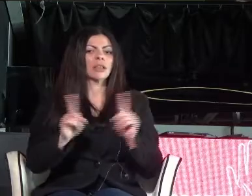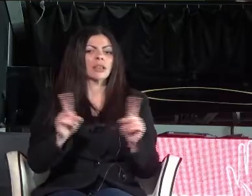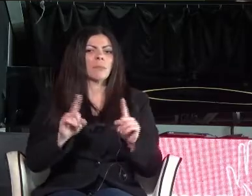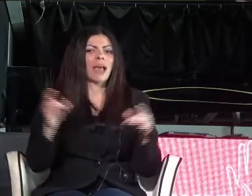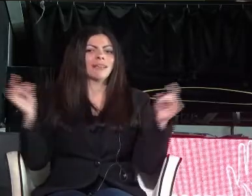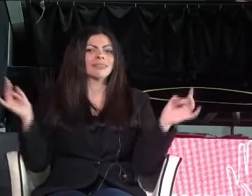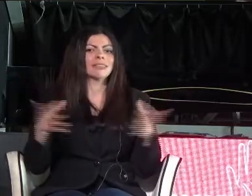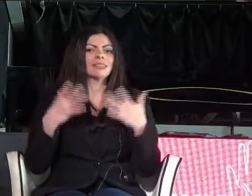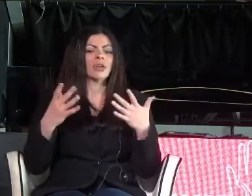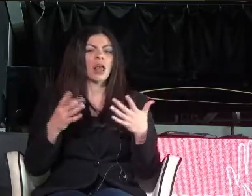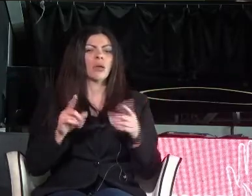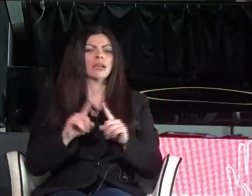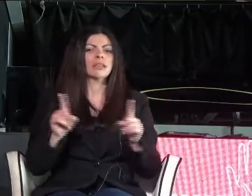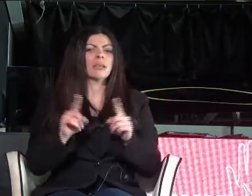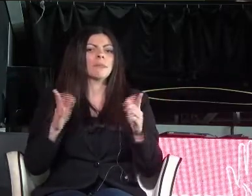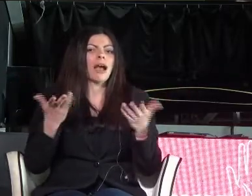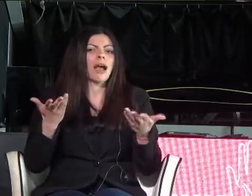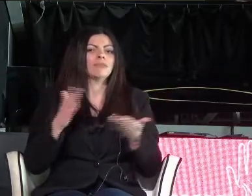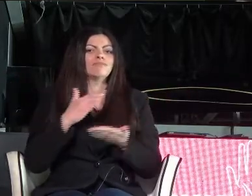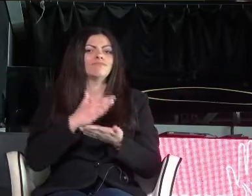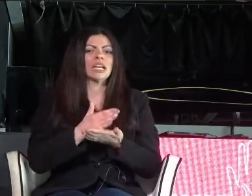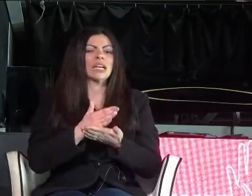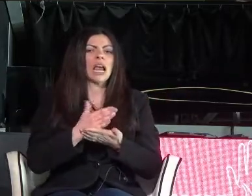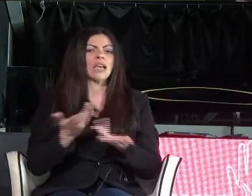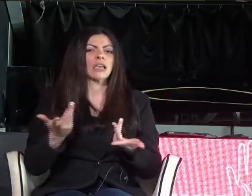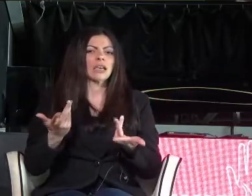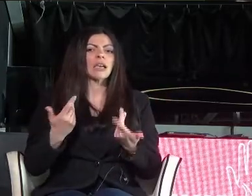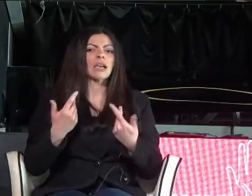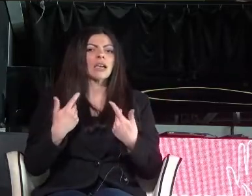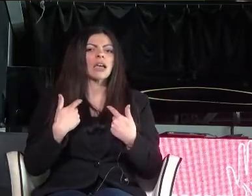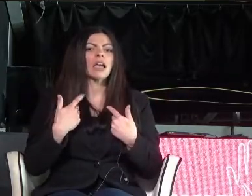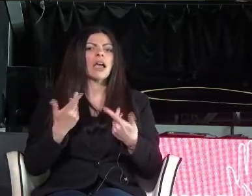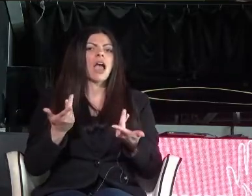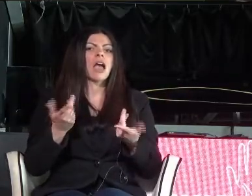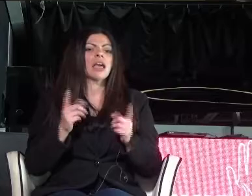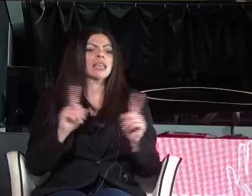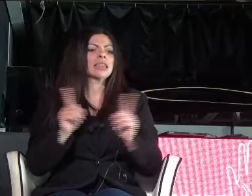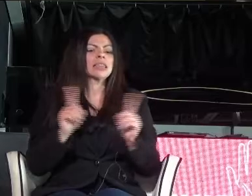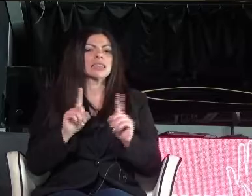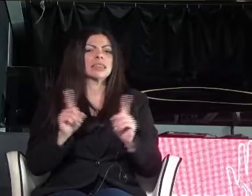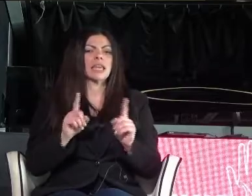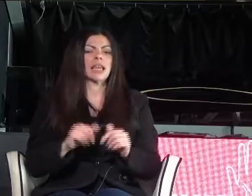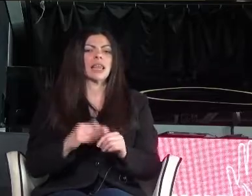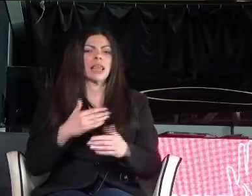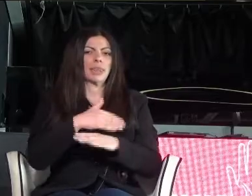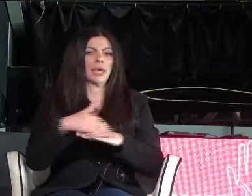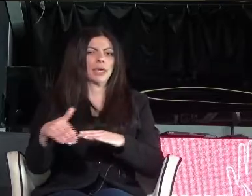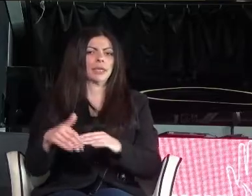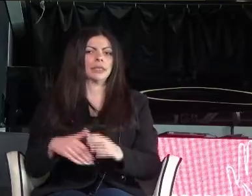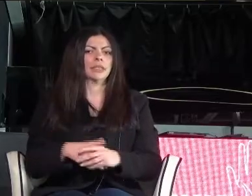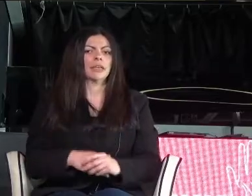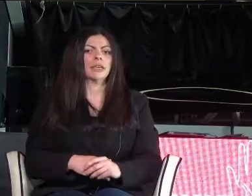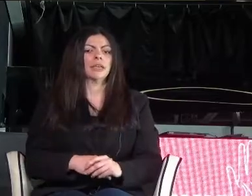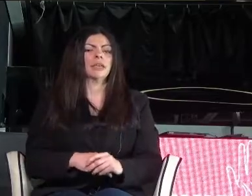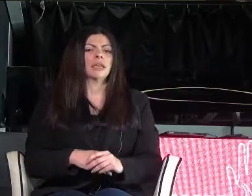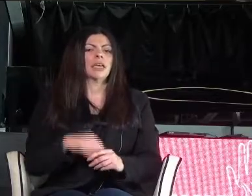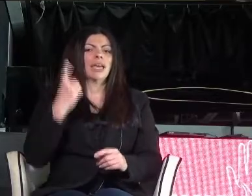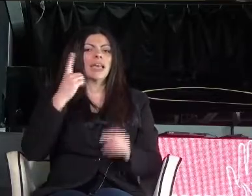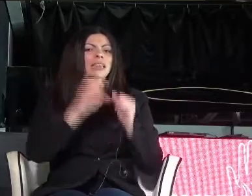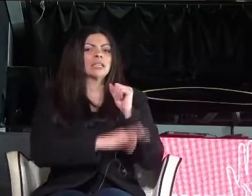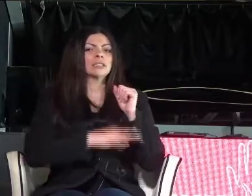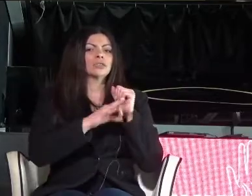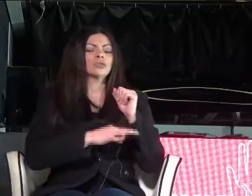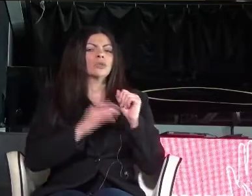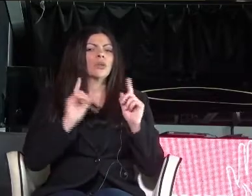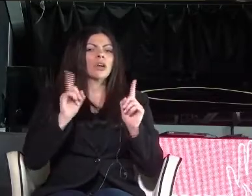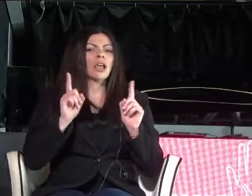narrative, non-linear advance, and a story that does not belong to you, but left you with trauma.